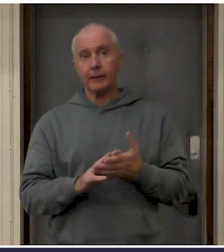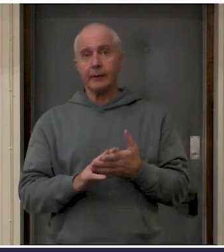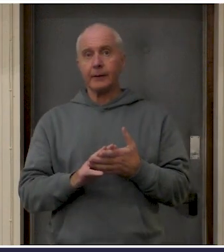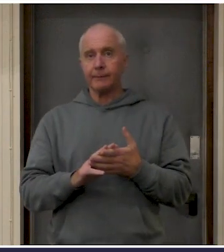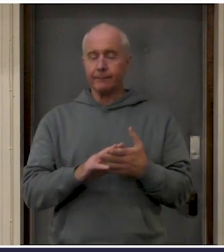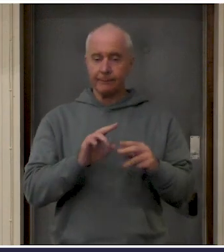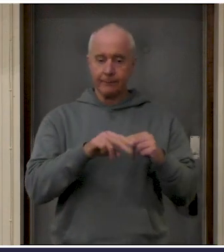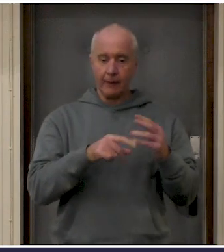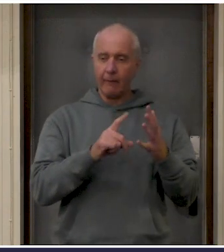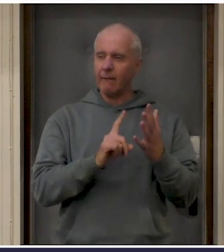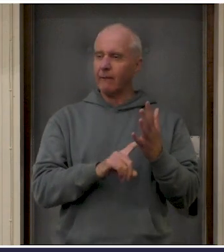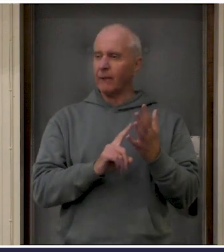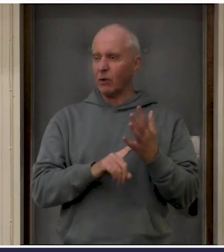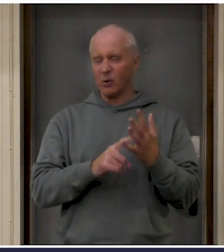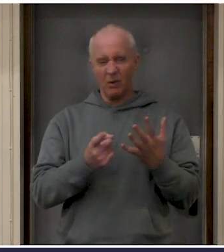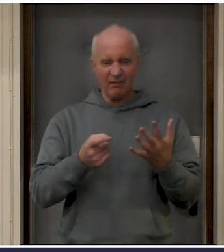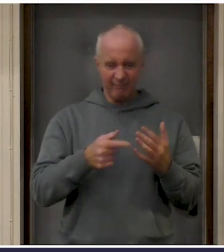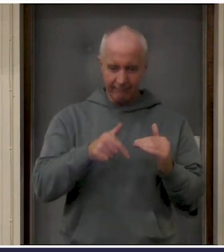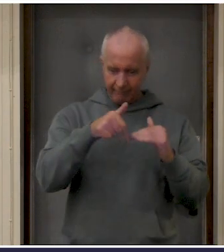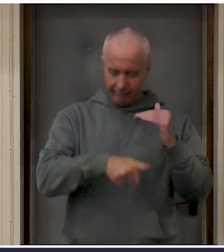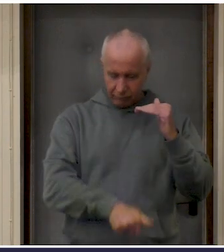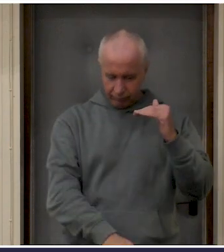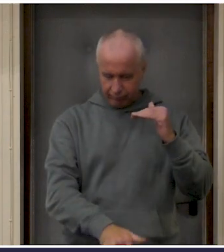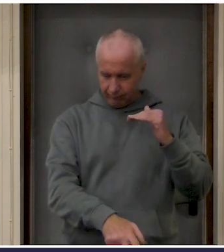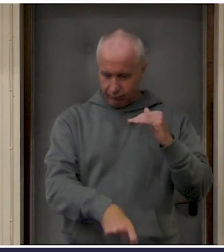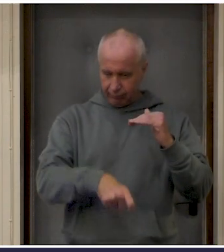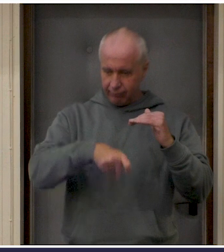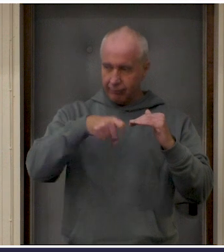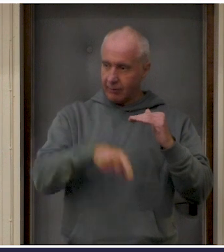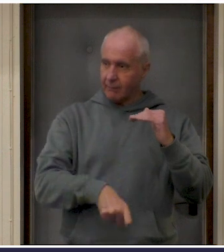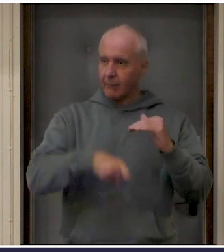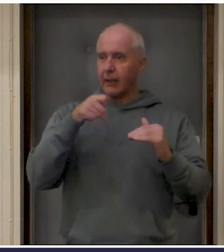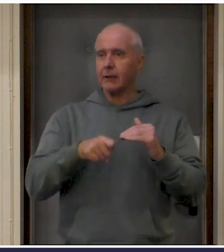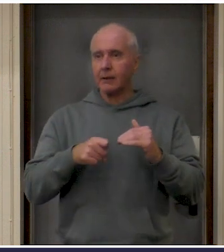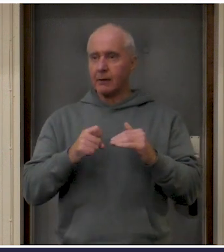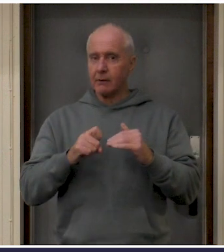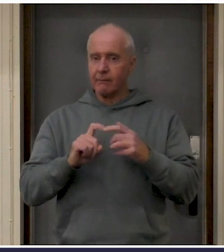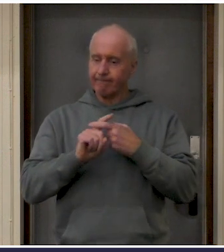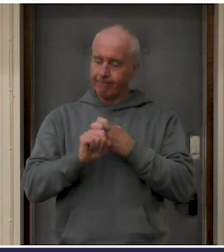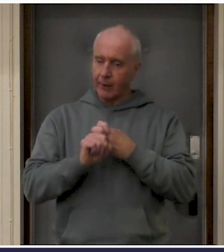fossil fuels, reduce the logistics burden, reliable, continuous power,